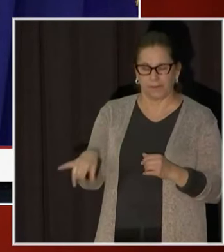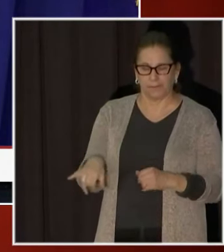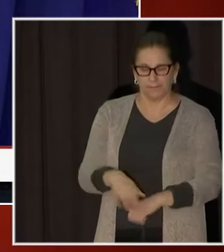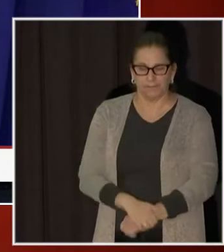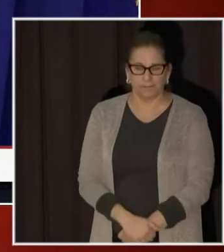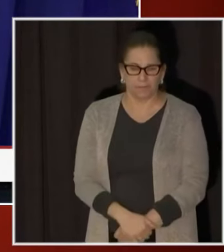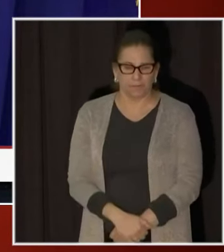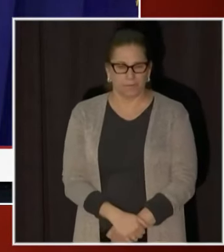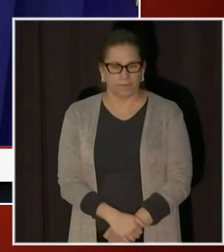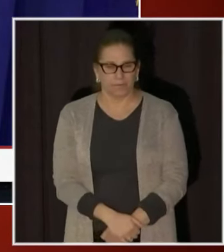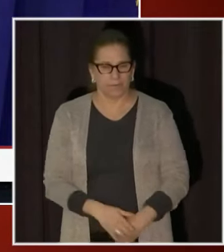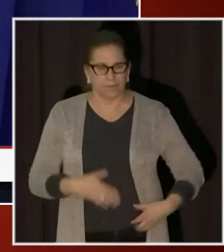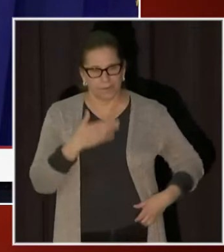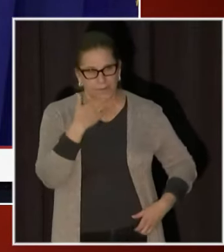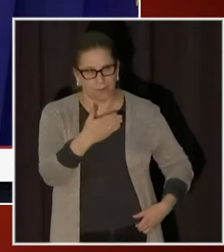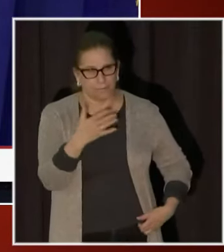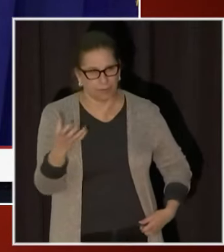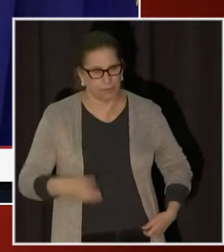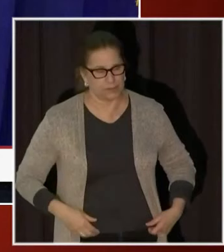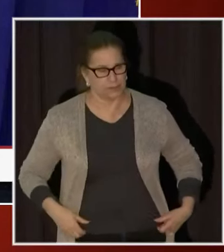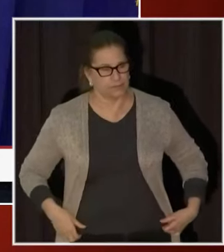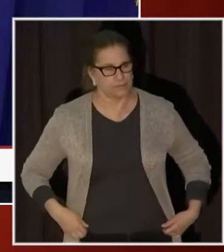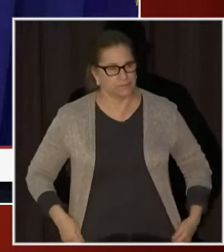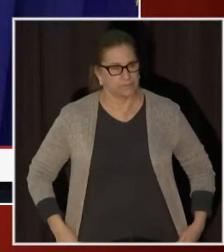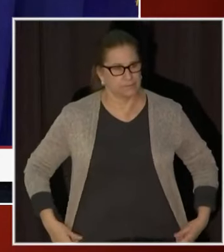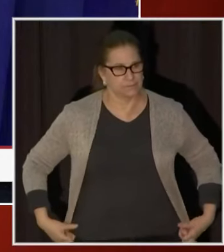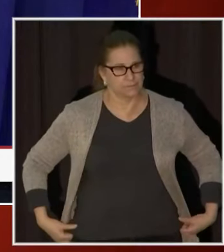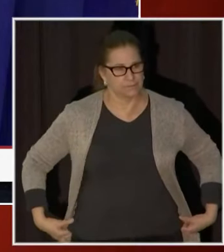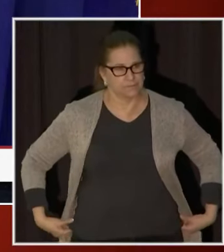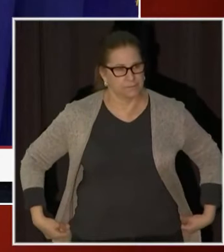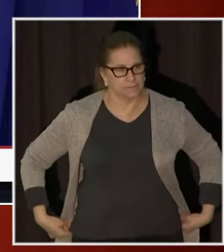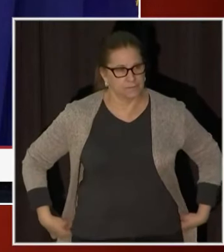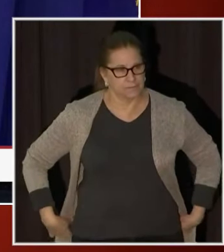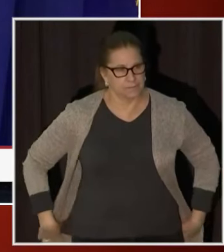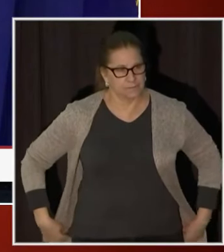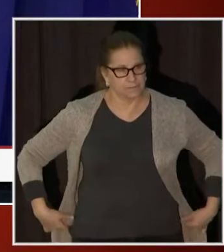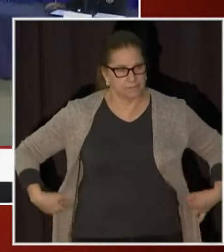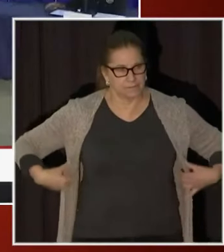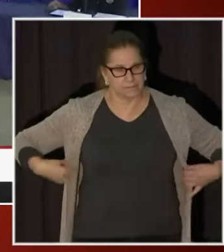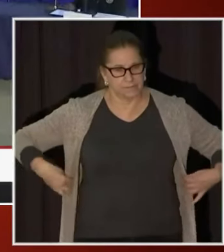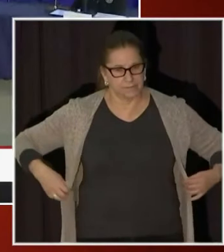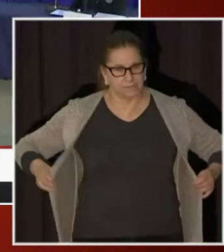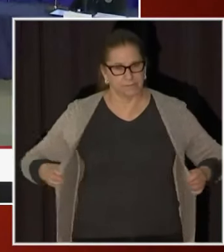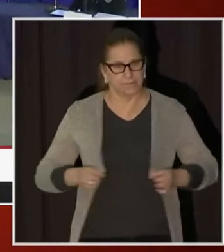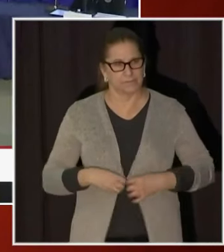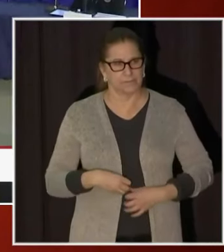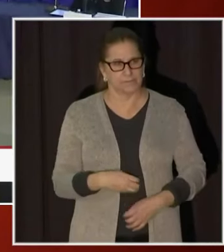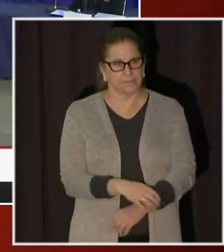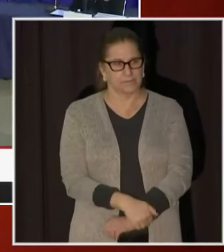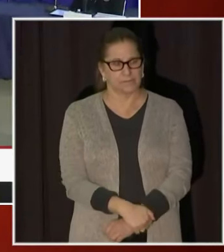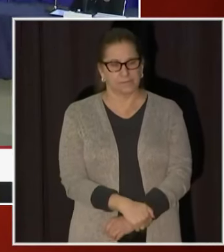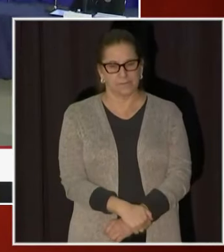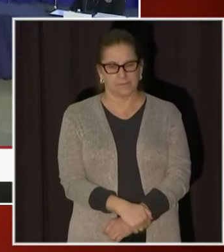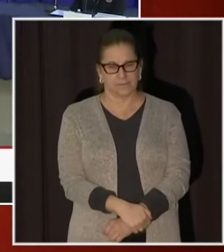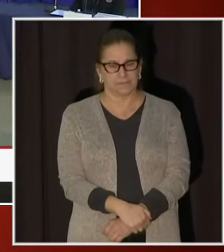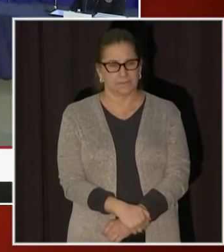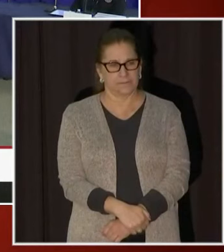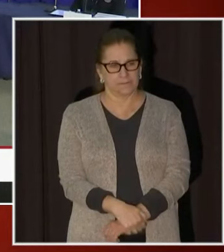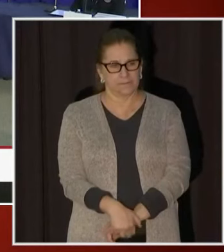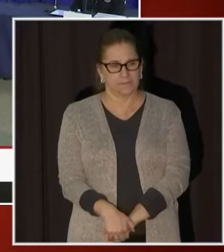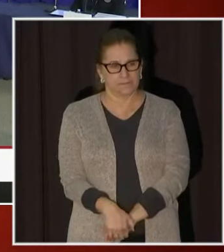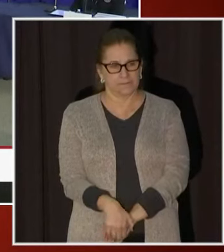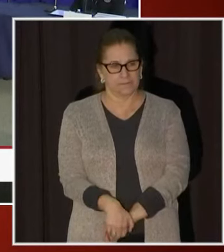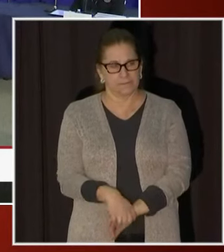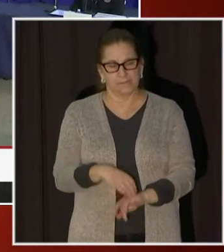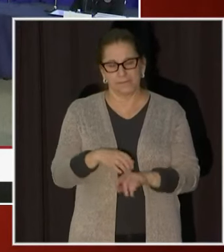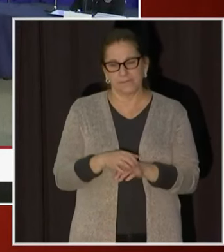Okay, thank you very much. Thank you for that. Thank you. And if I could, Mr. Mendelson, I think it may